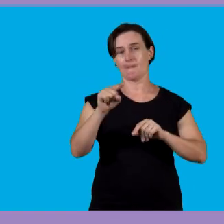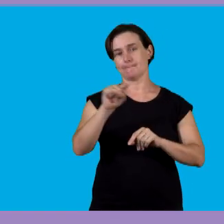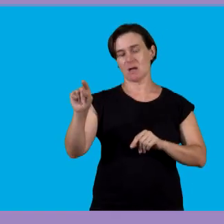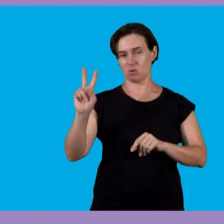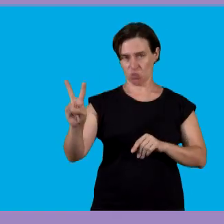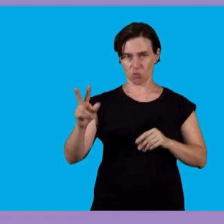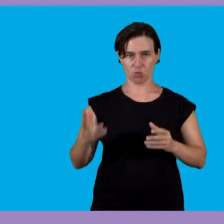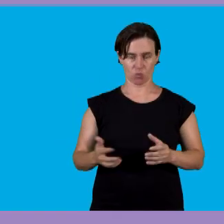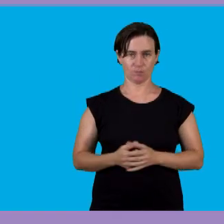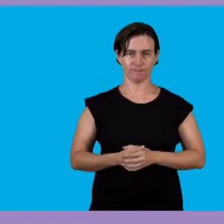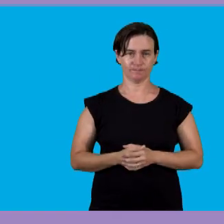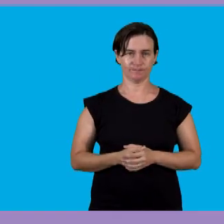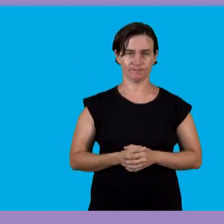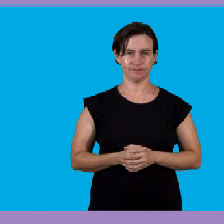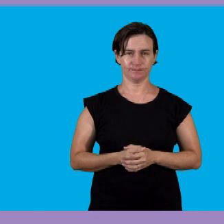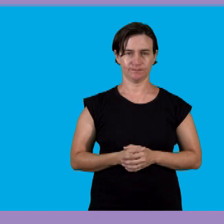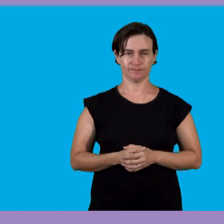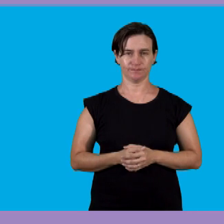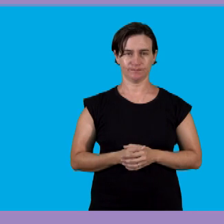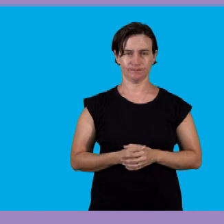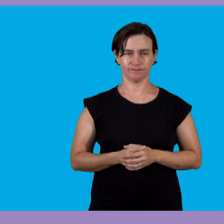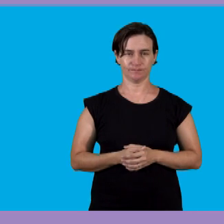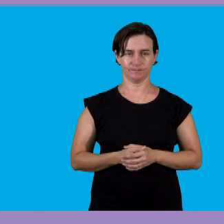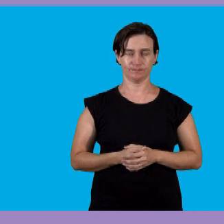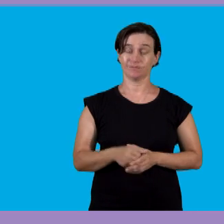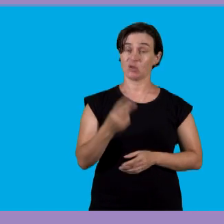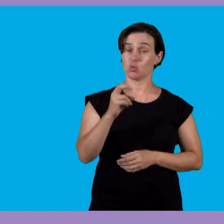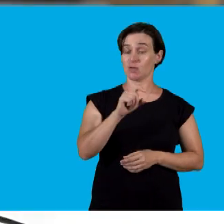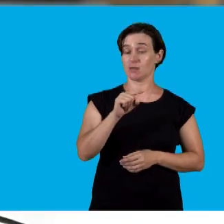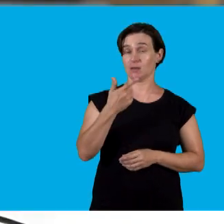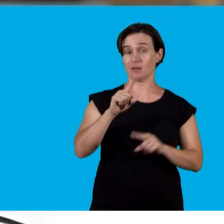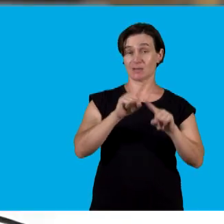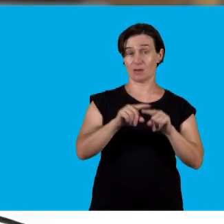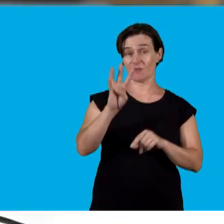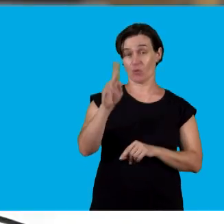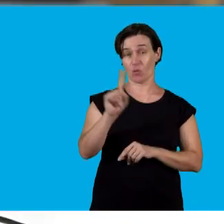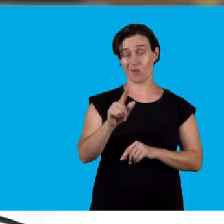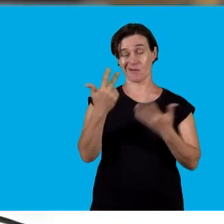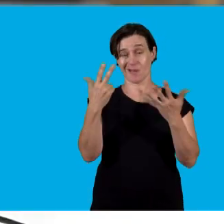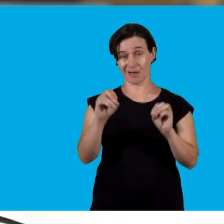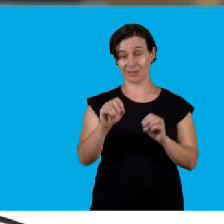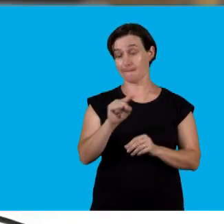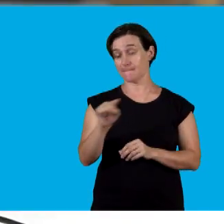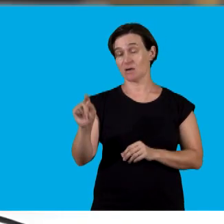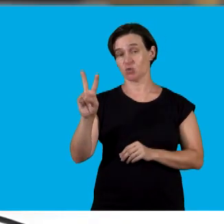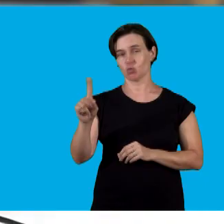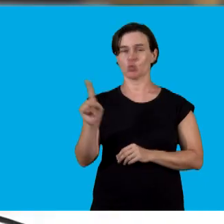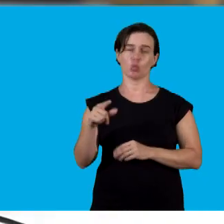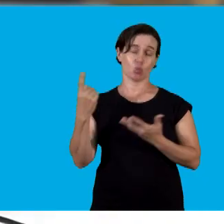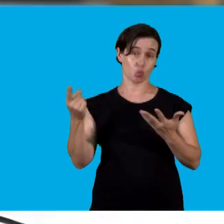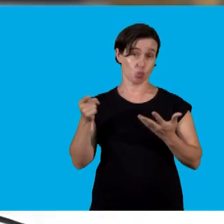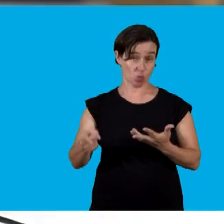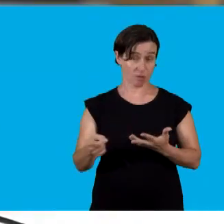and subtract 2. Now 20 multiplied by 4 is going to give us 80, and when we subtract 2